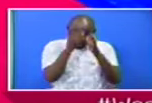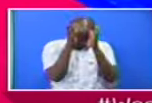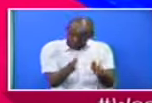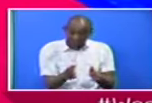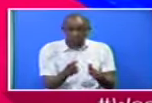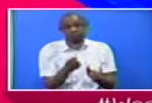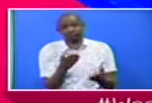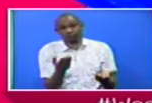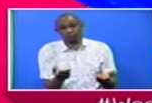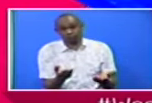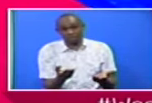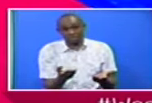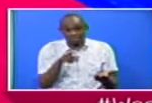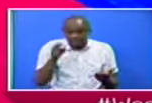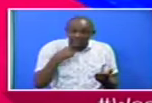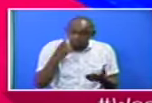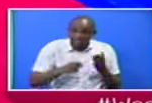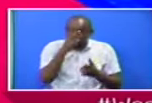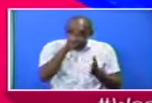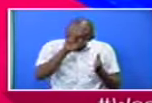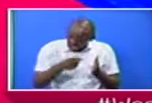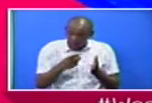time smashed the official mark of